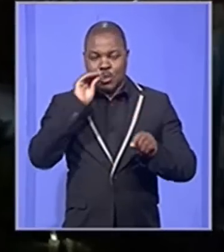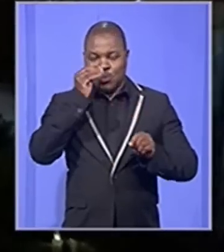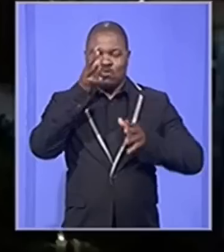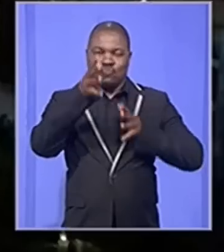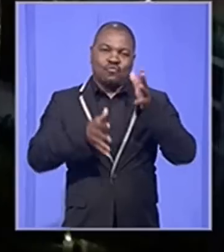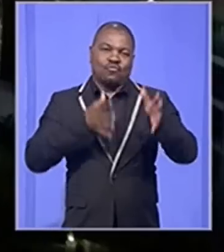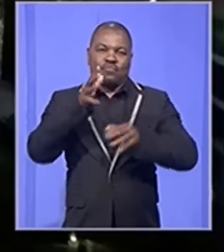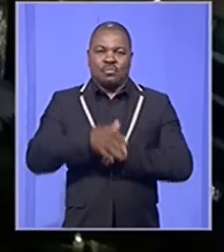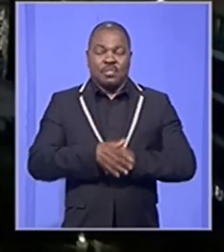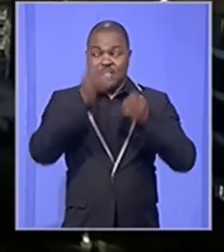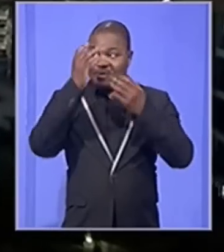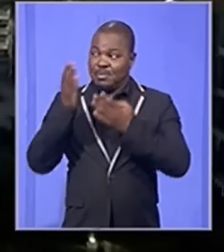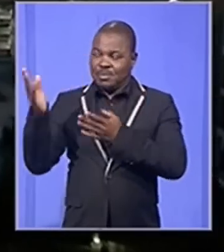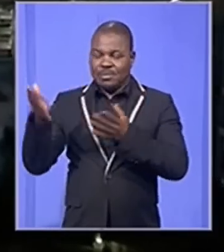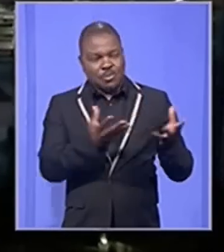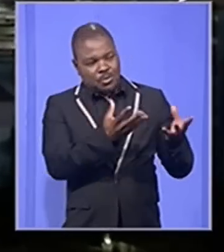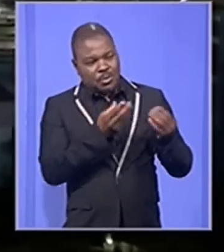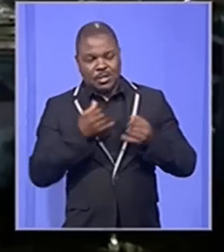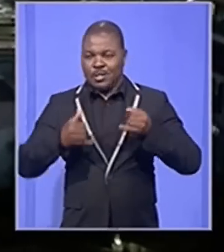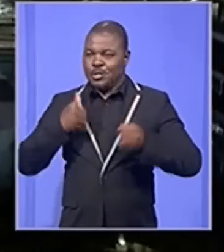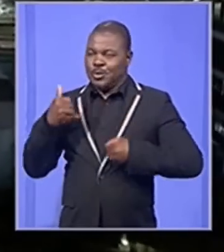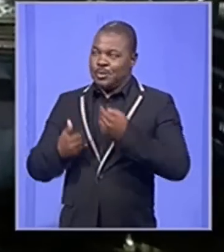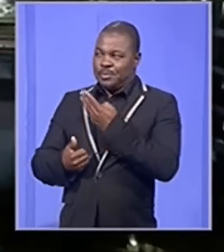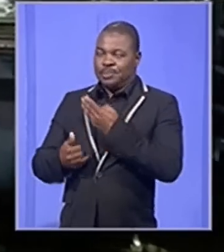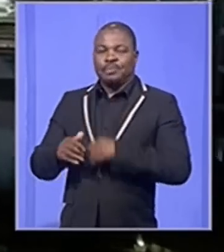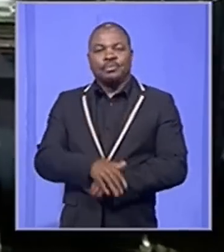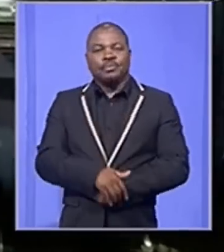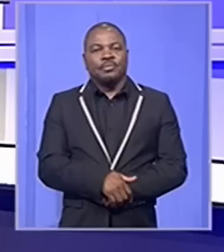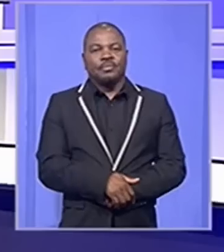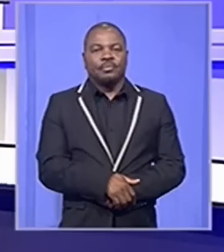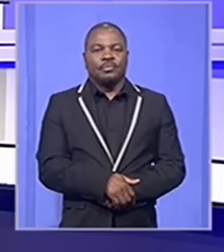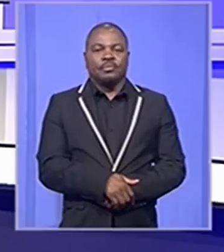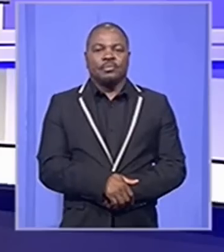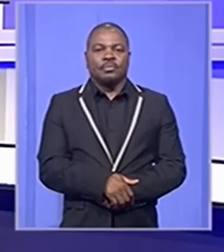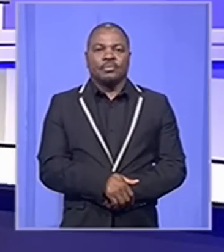Setswana a re iketle mmogo ka tshedimosetso.